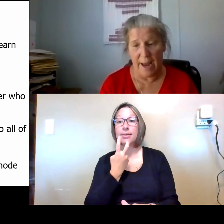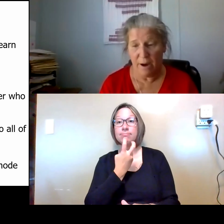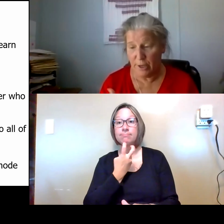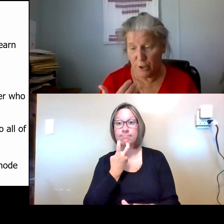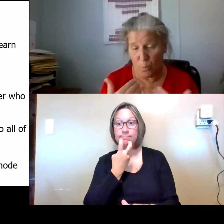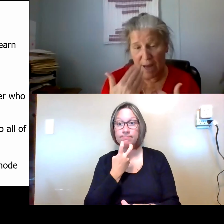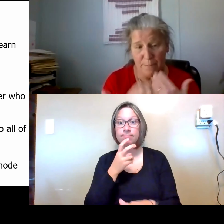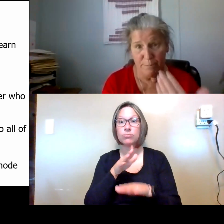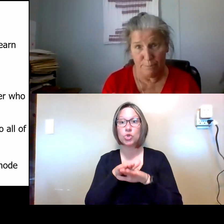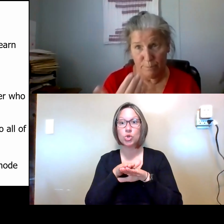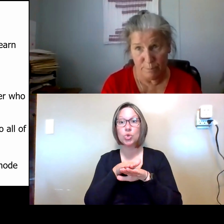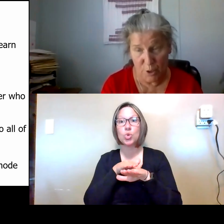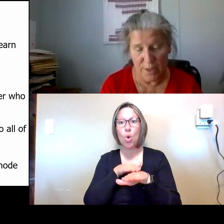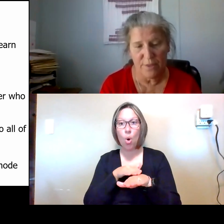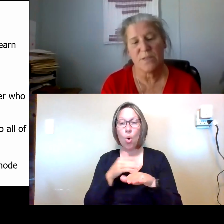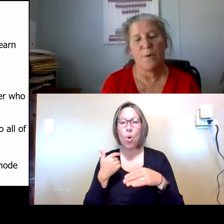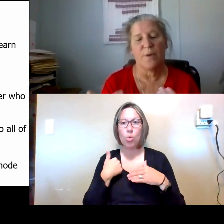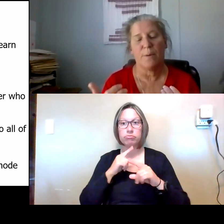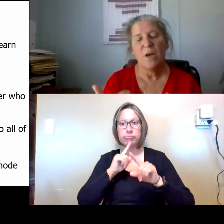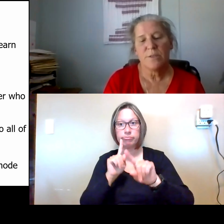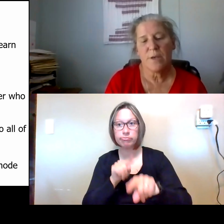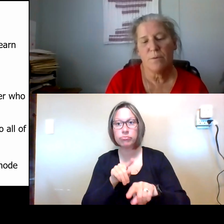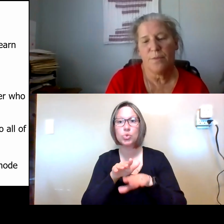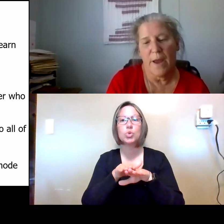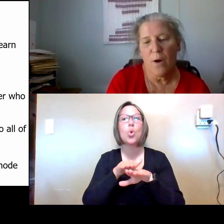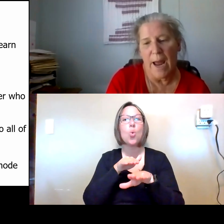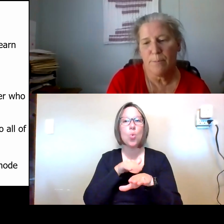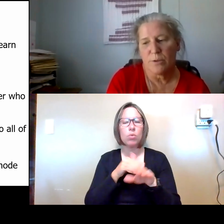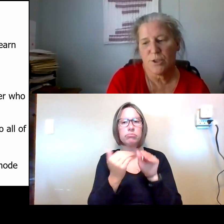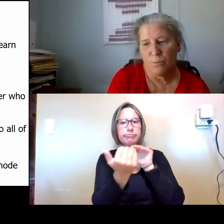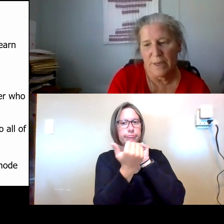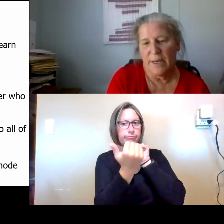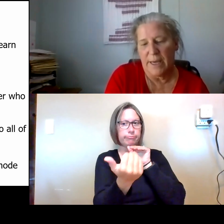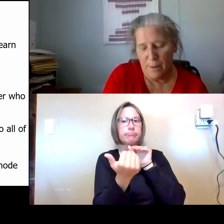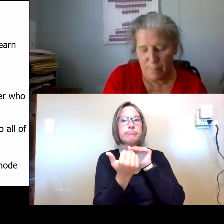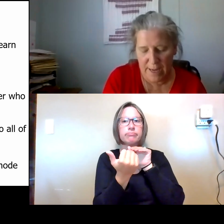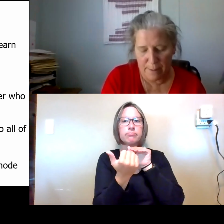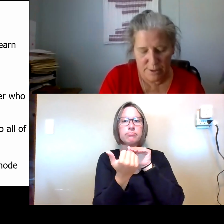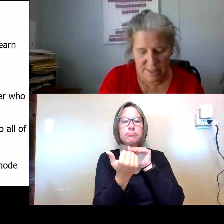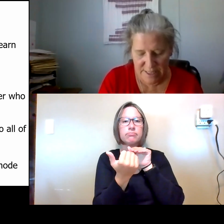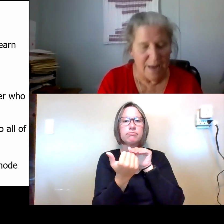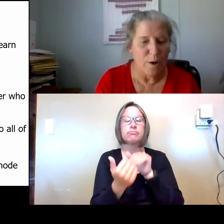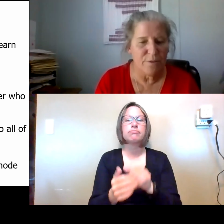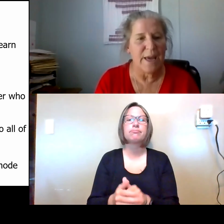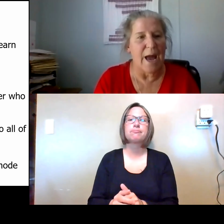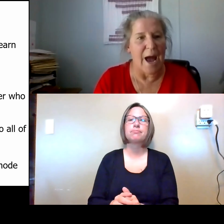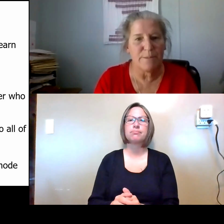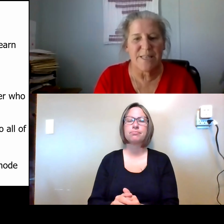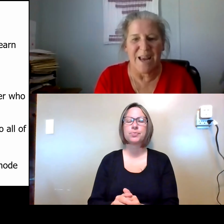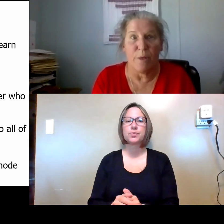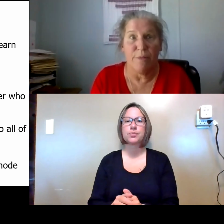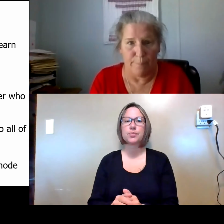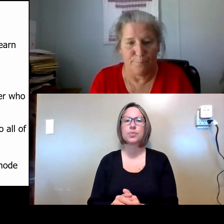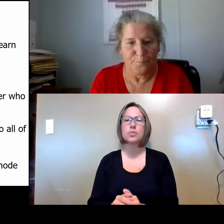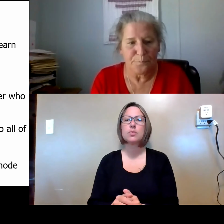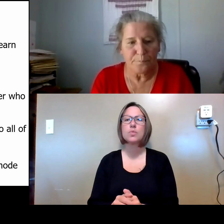impact out, you know, when I'm doing things with them so that they're able to really be able to stay with me. I'm